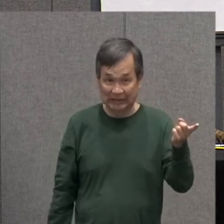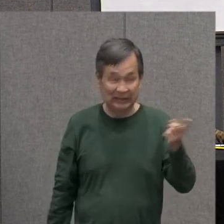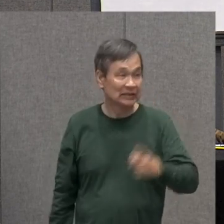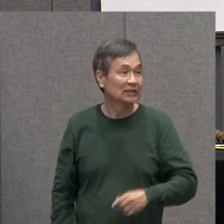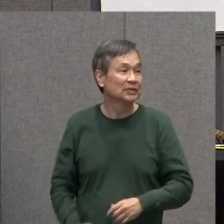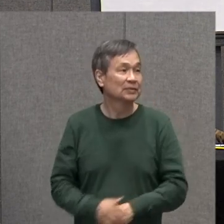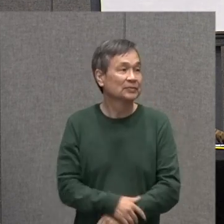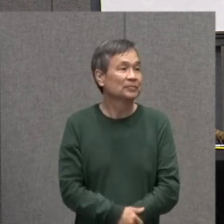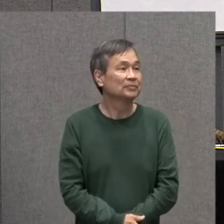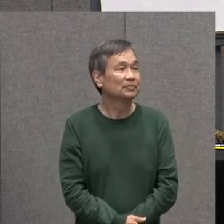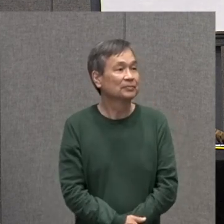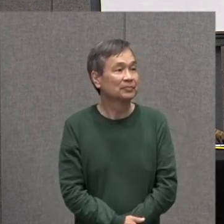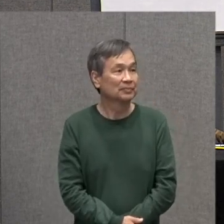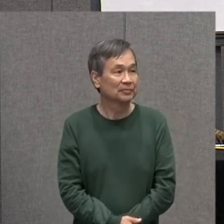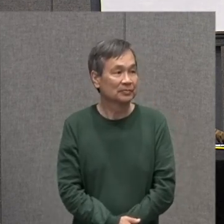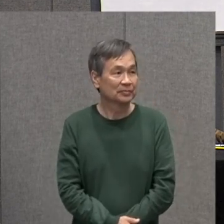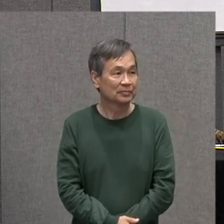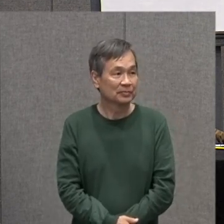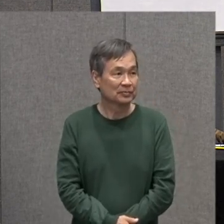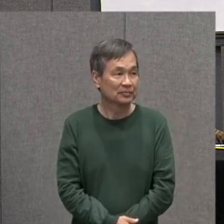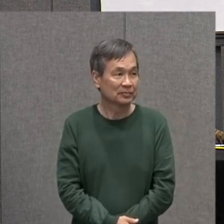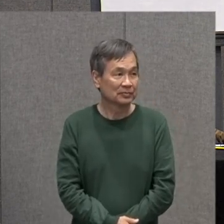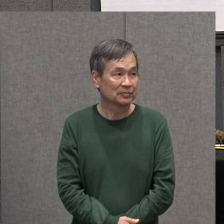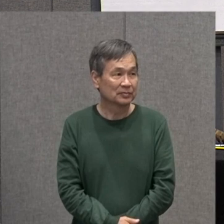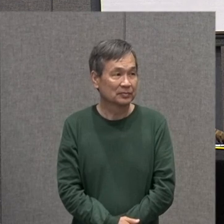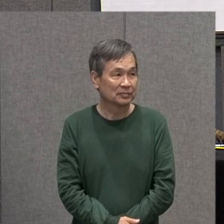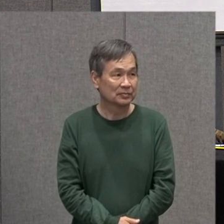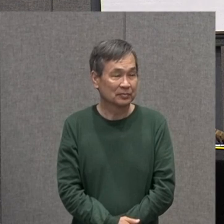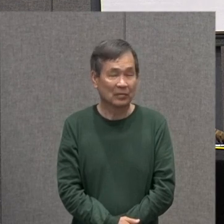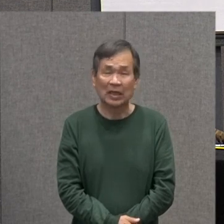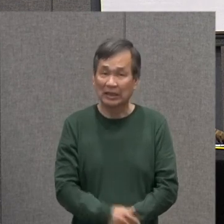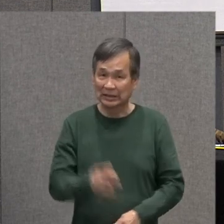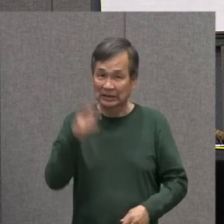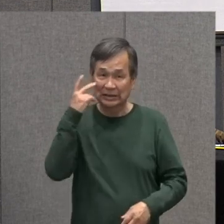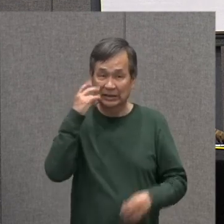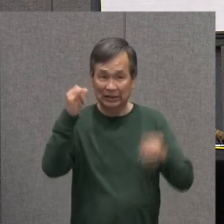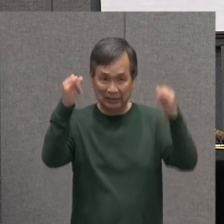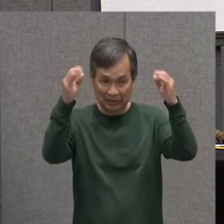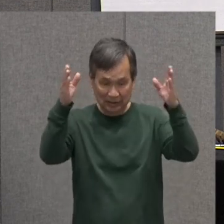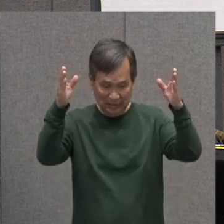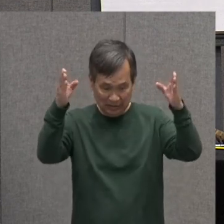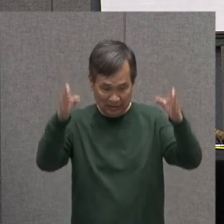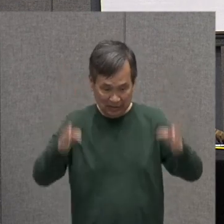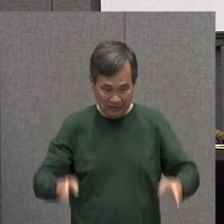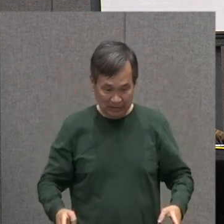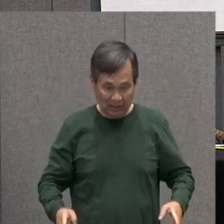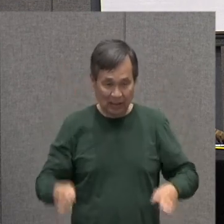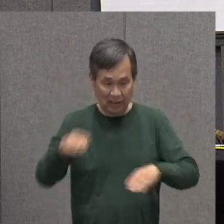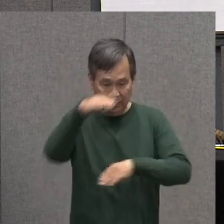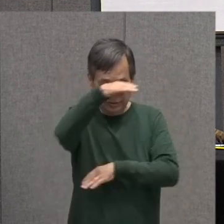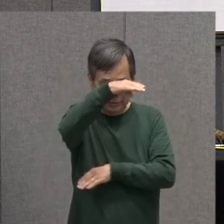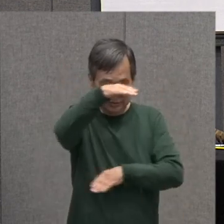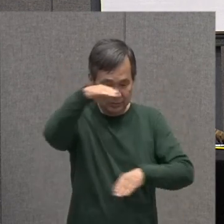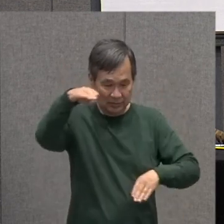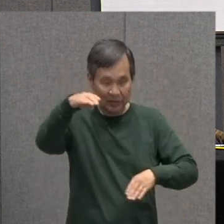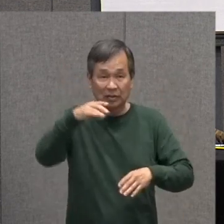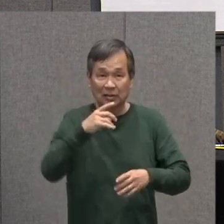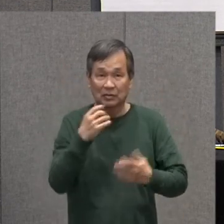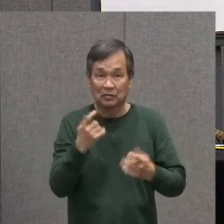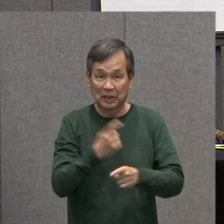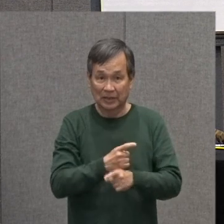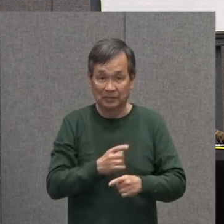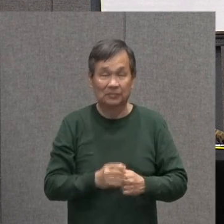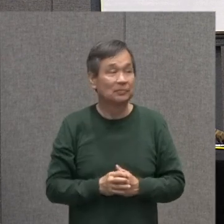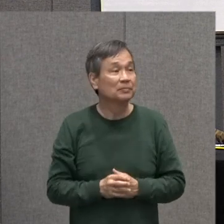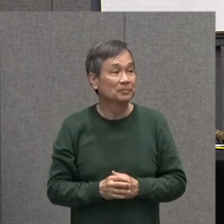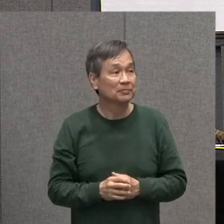2D, two-dimensional, we have this long vertical line and the shorter horizontal line.